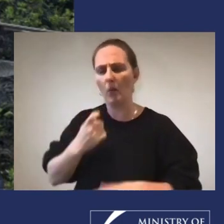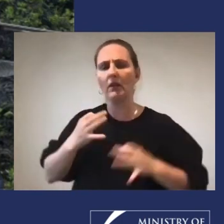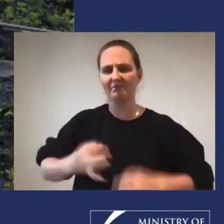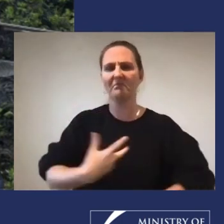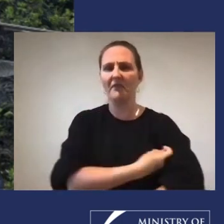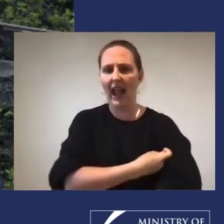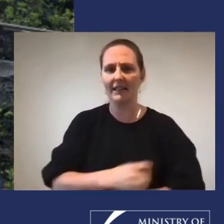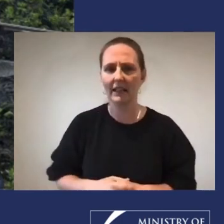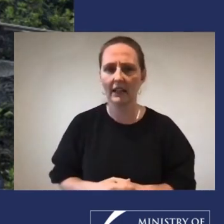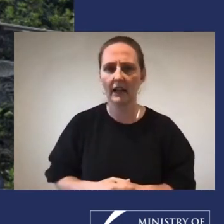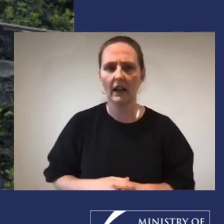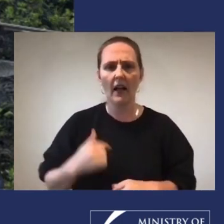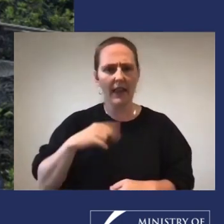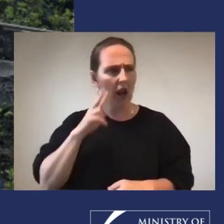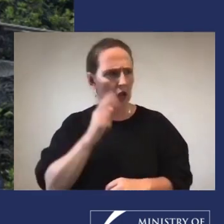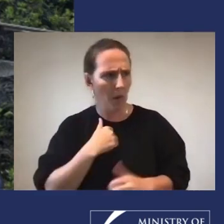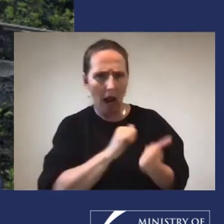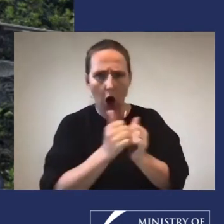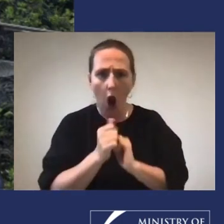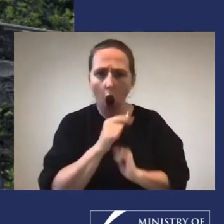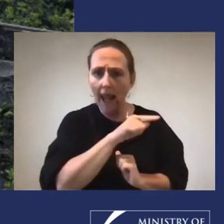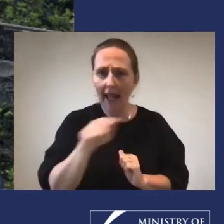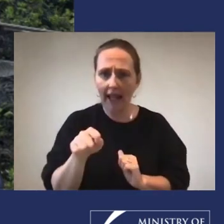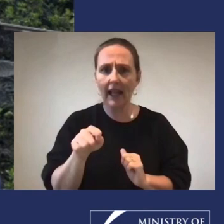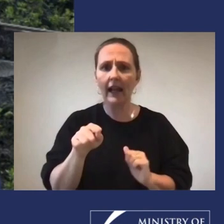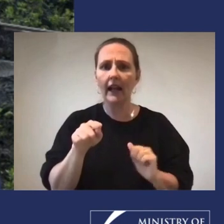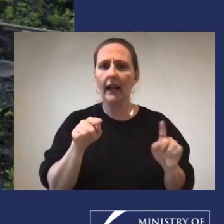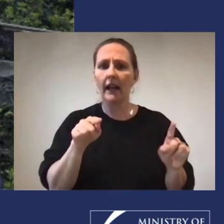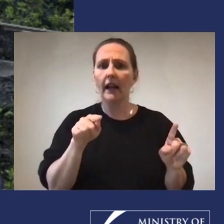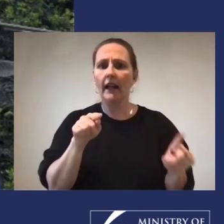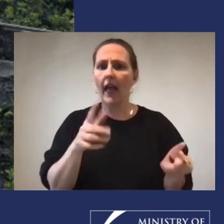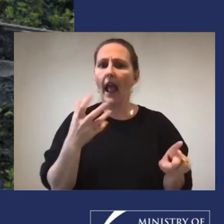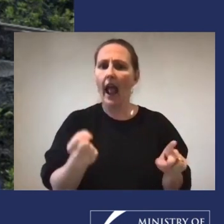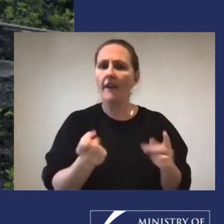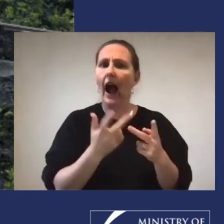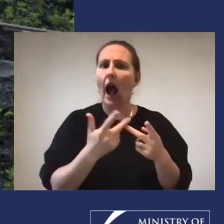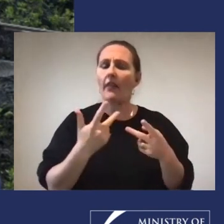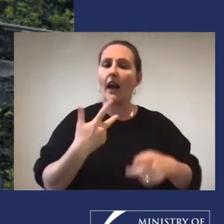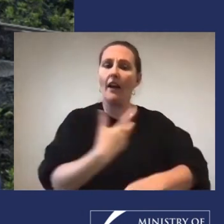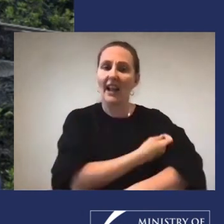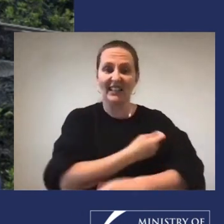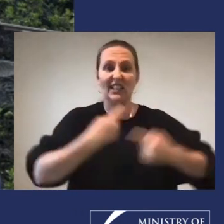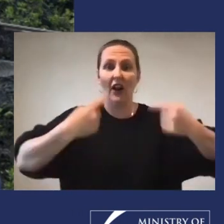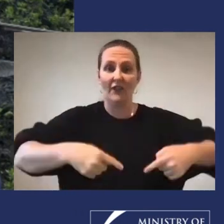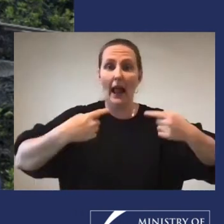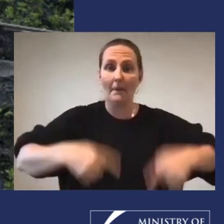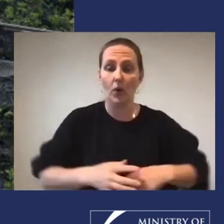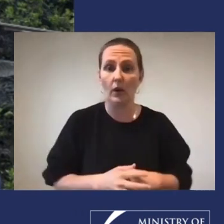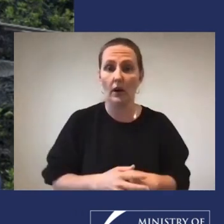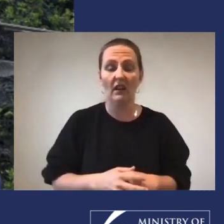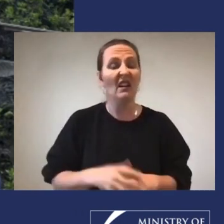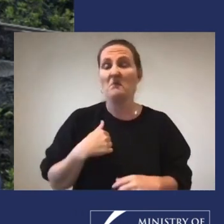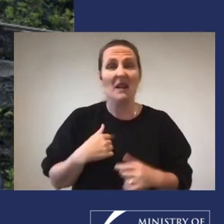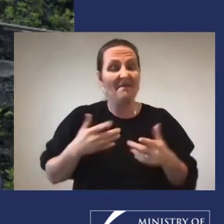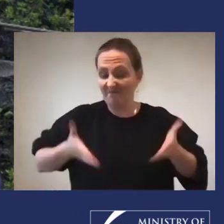colleagues were saying there was extra vaccinations that were available. And in the next minute, you know, I just felt it was the right thing to do, you